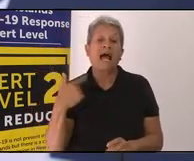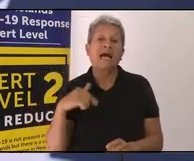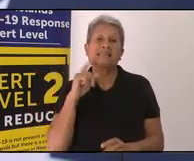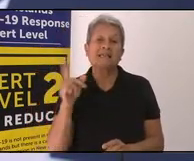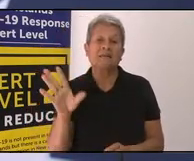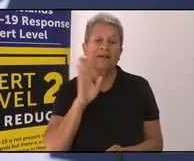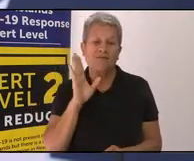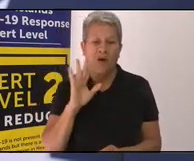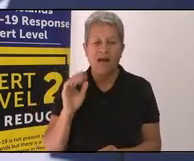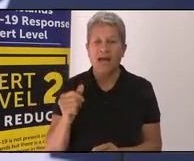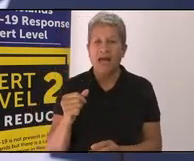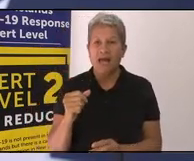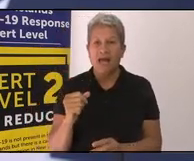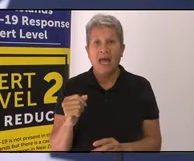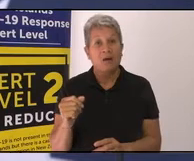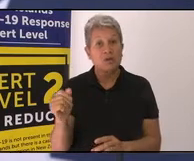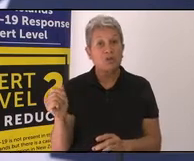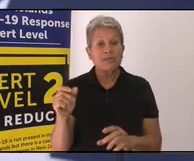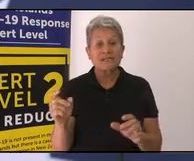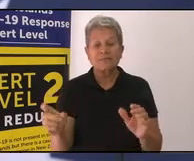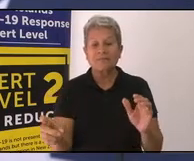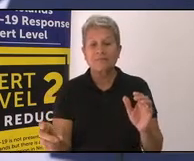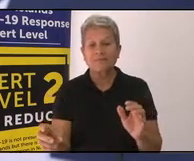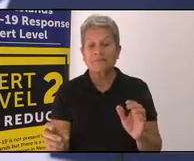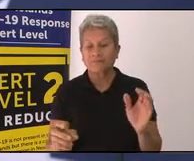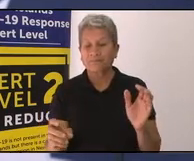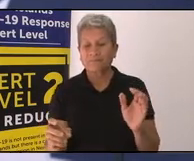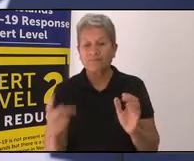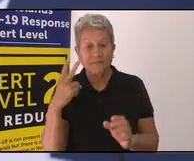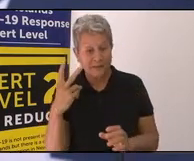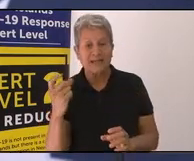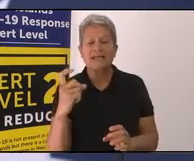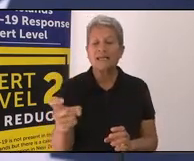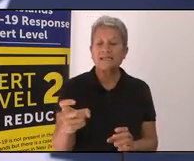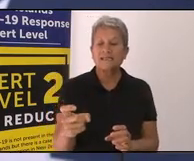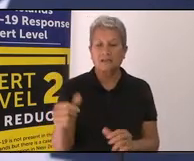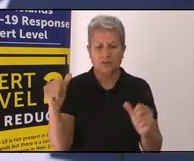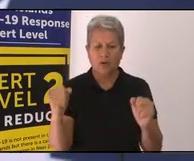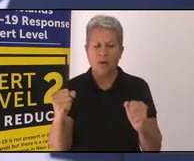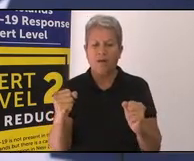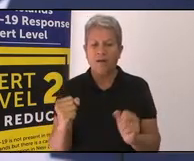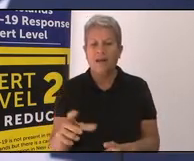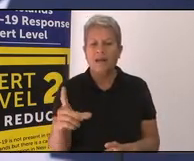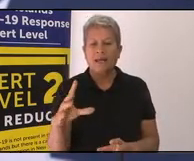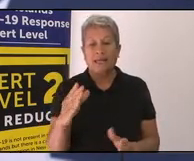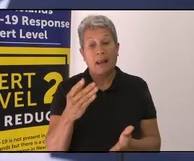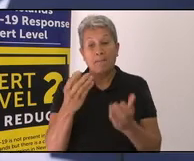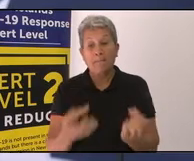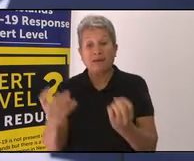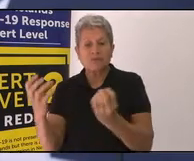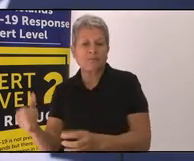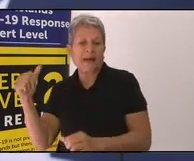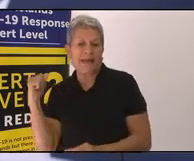tourism market is resilient and so is our economy. Tourism bounced back fast in May and we